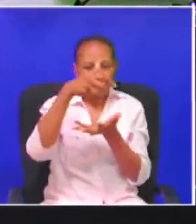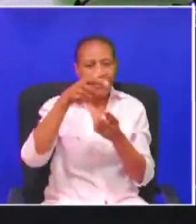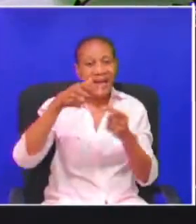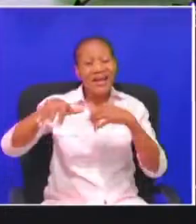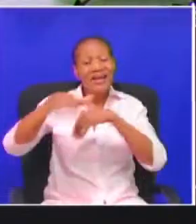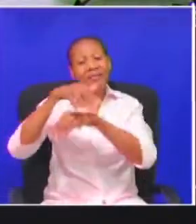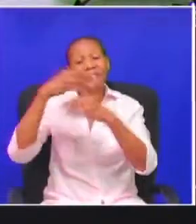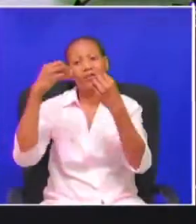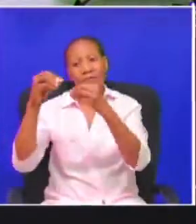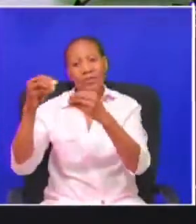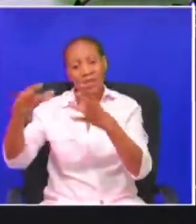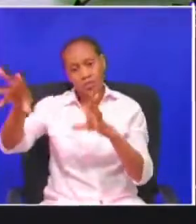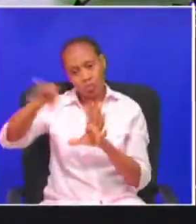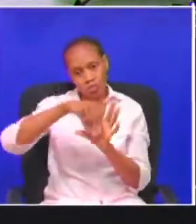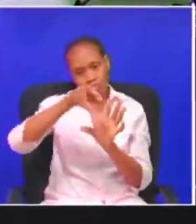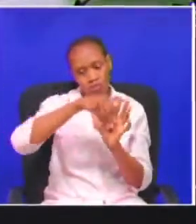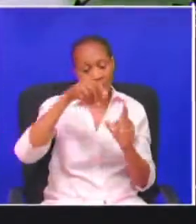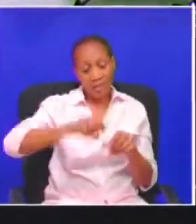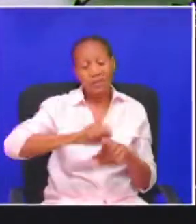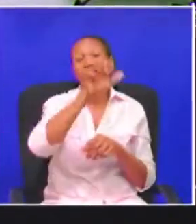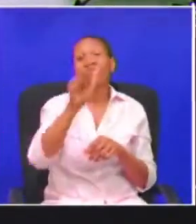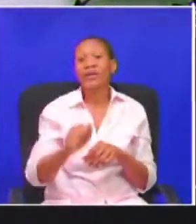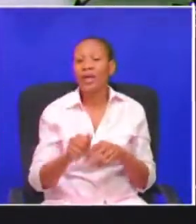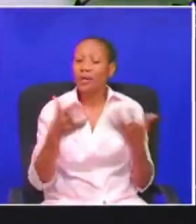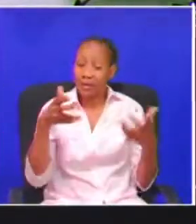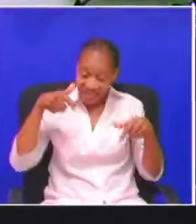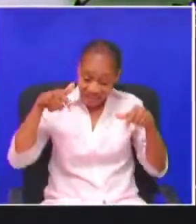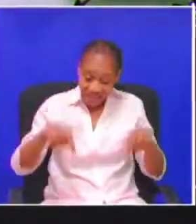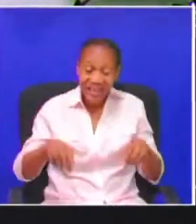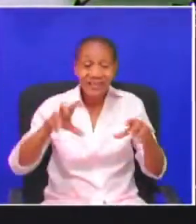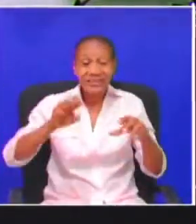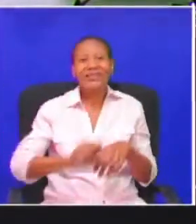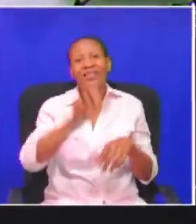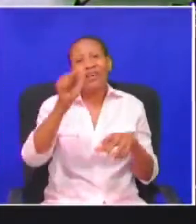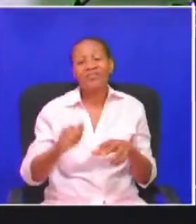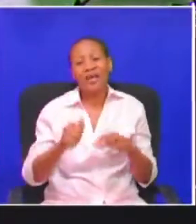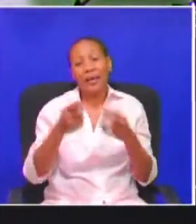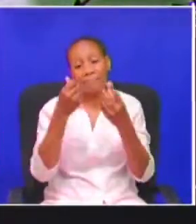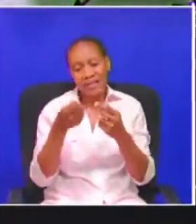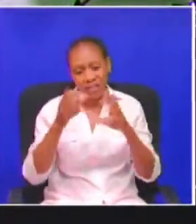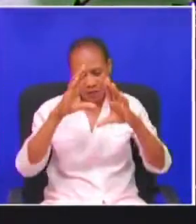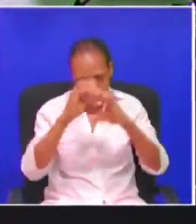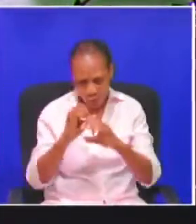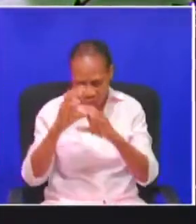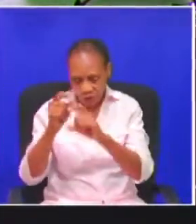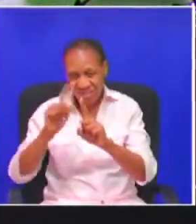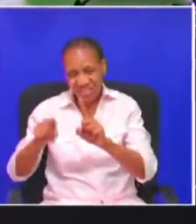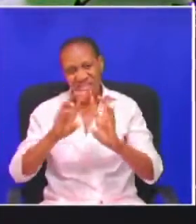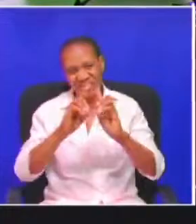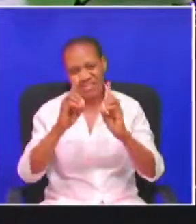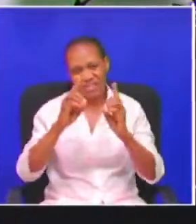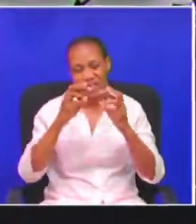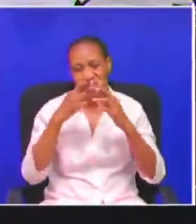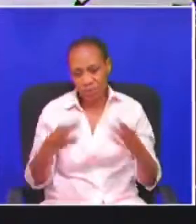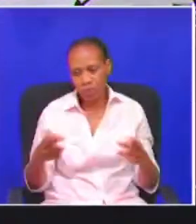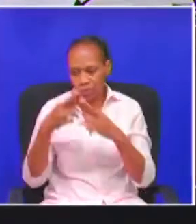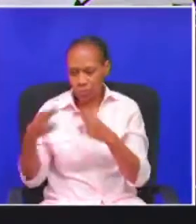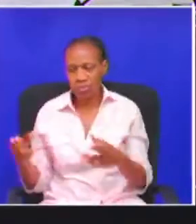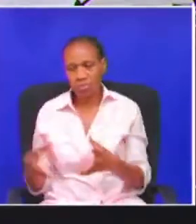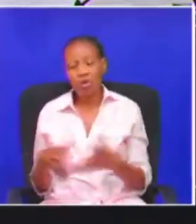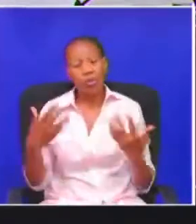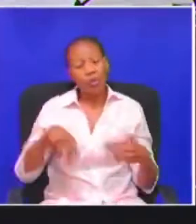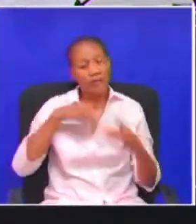direct investment and reinforce domestic investment in key productive sectors. Priority